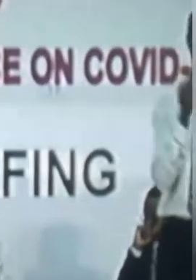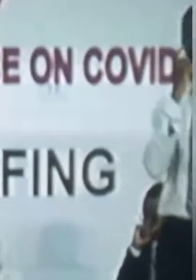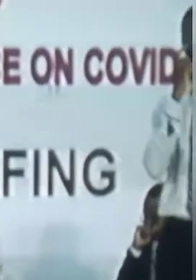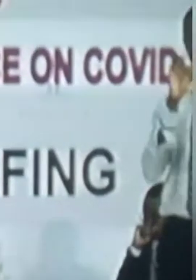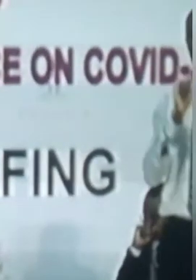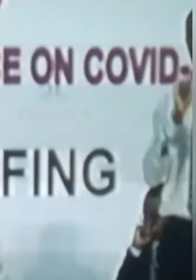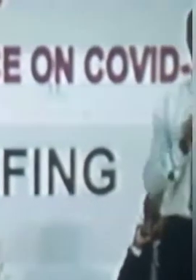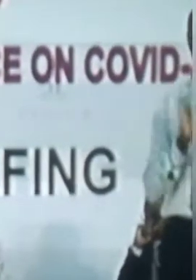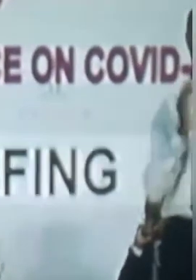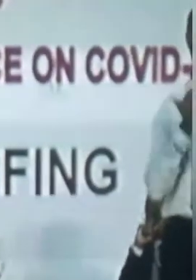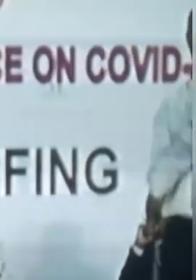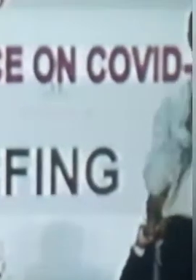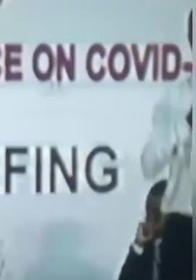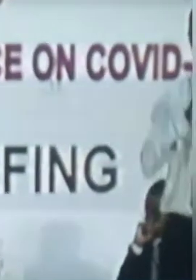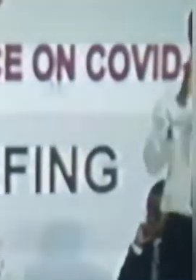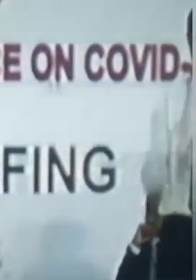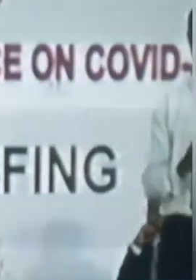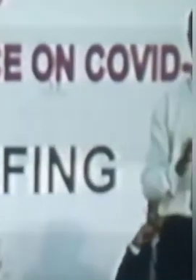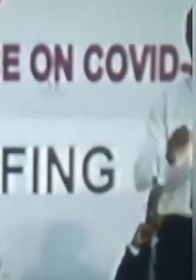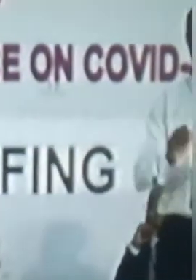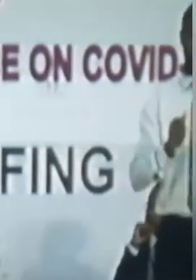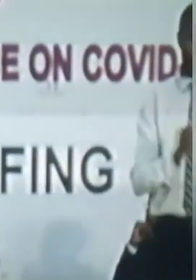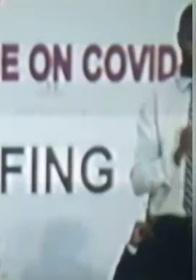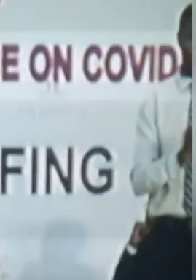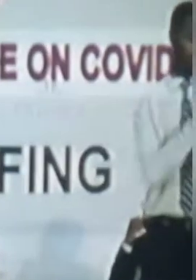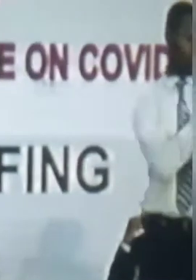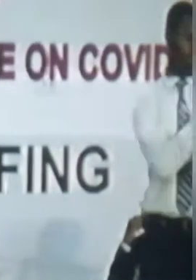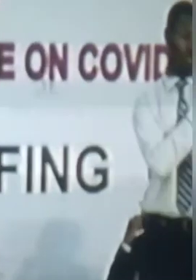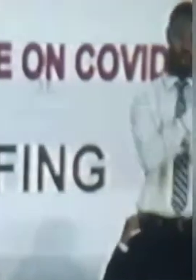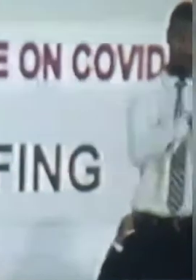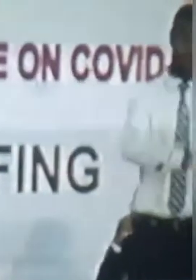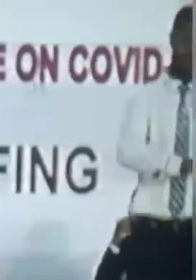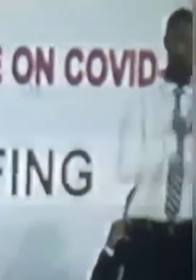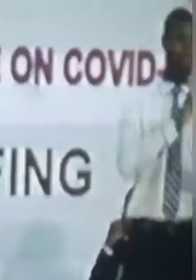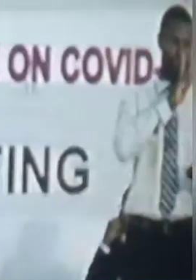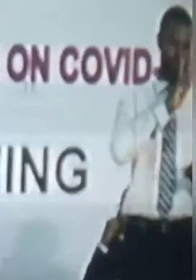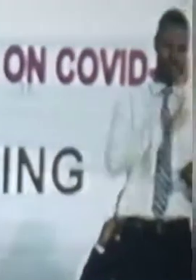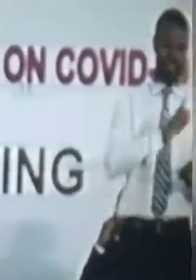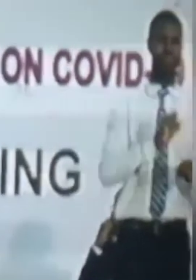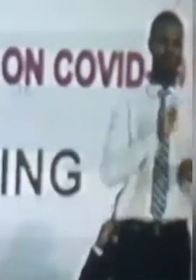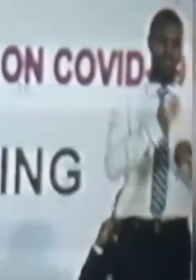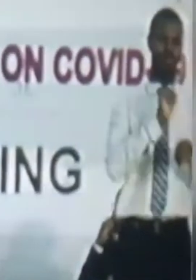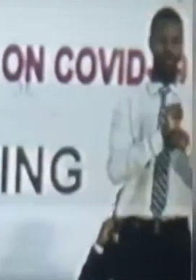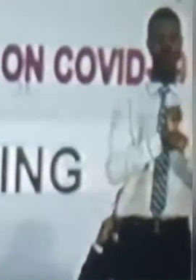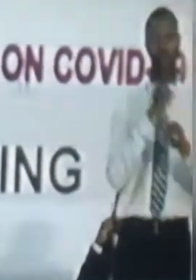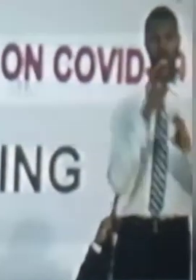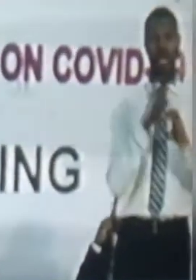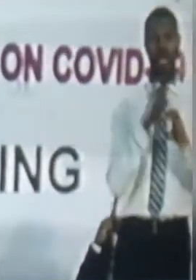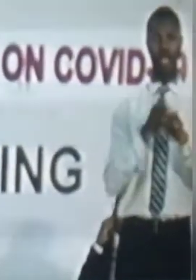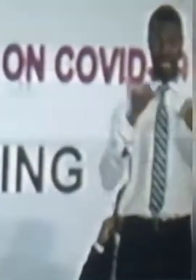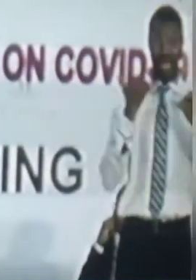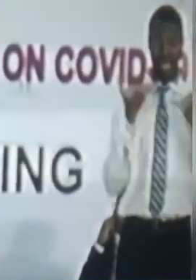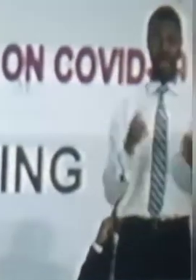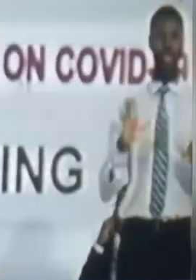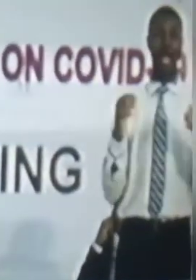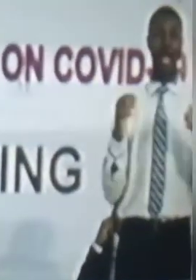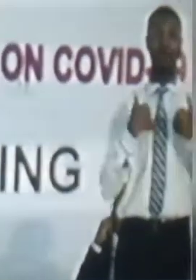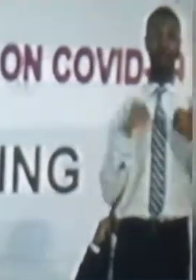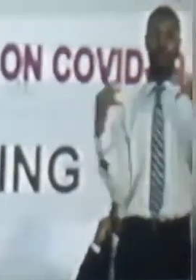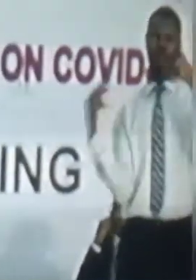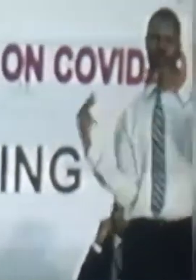doctors and other medical personnel. This is a state of war against